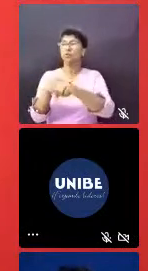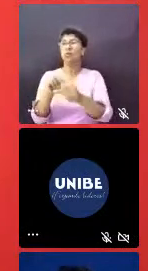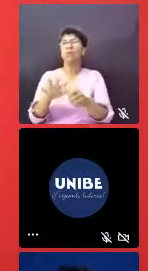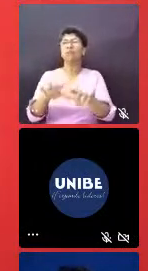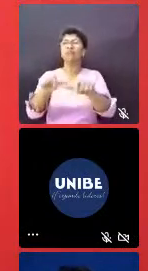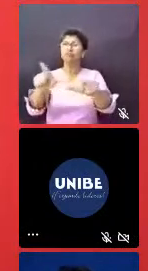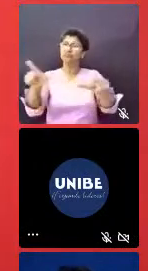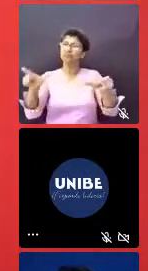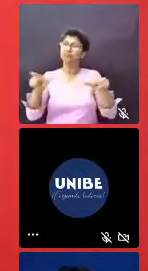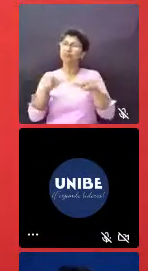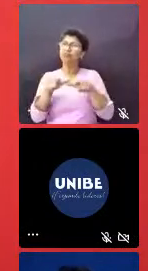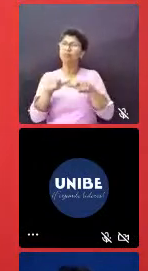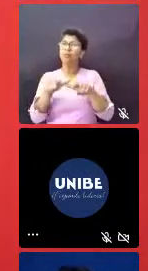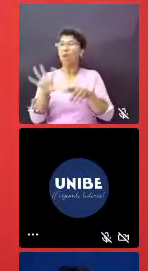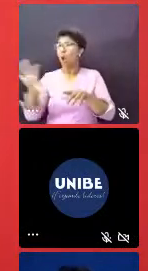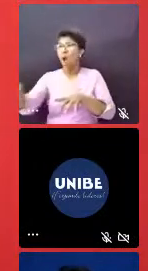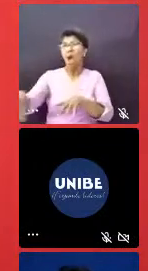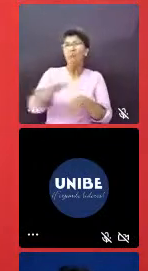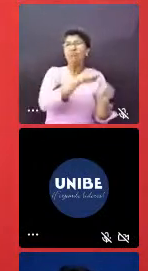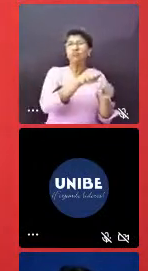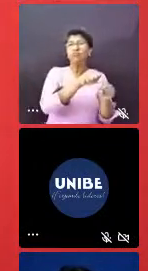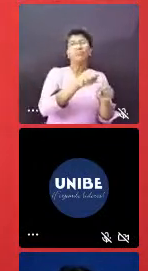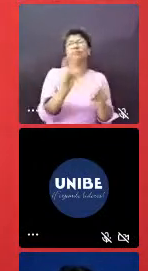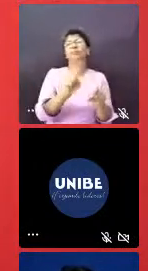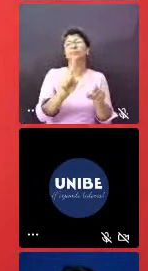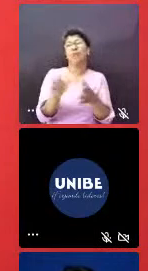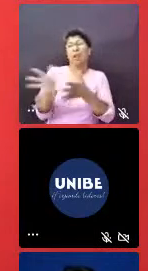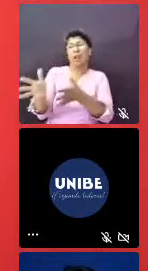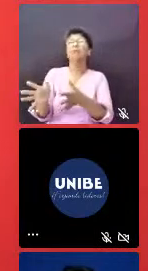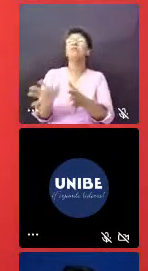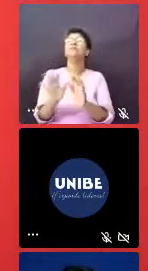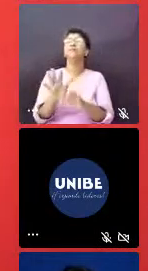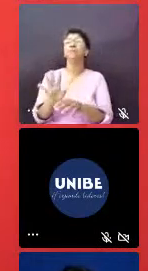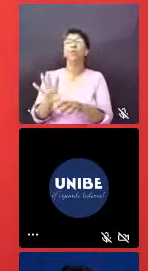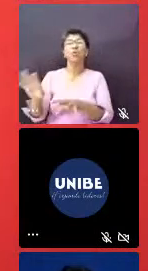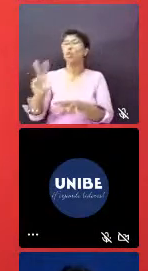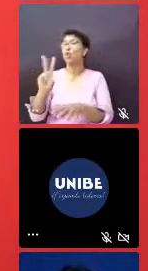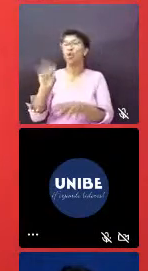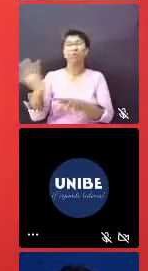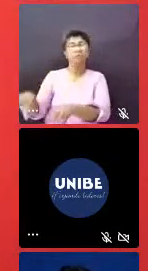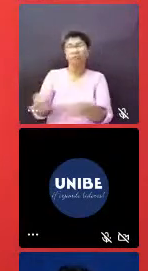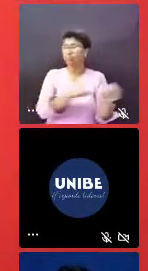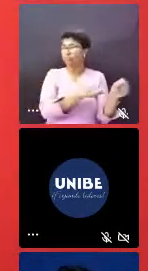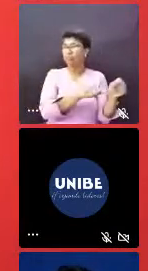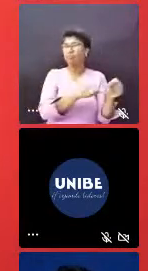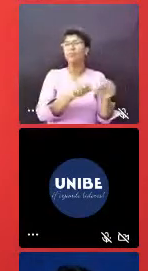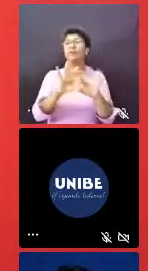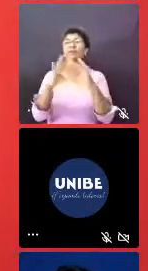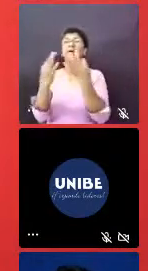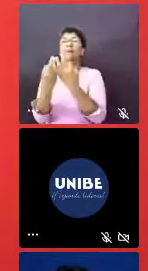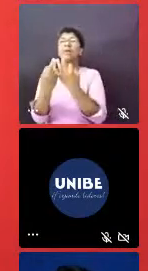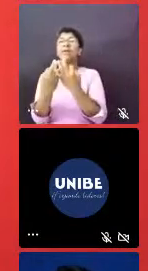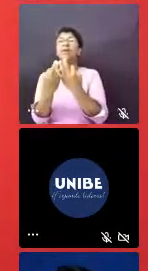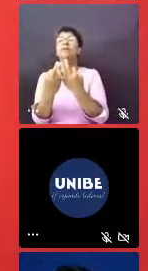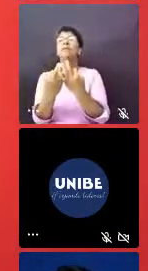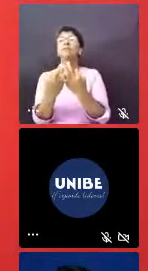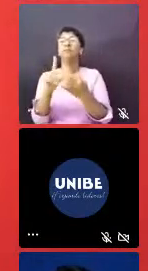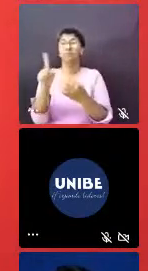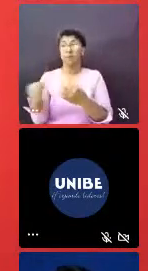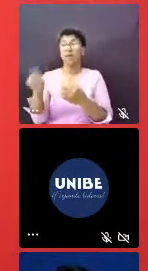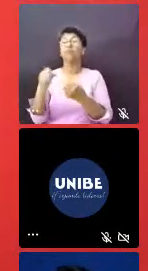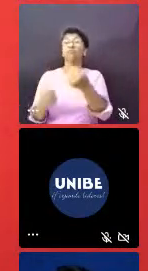not taking the child out of their context, not taking the child out of their family, but supporting